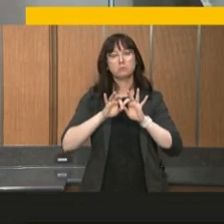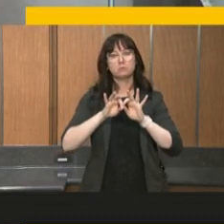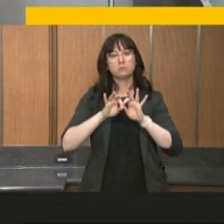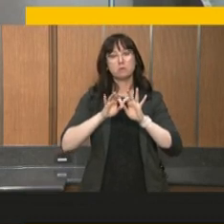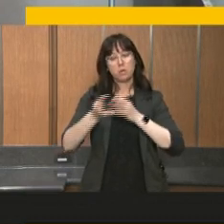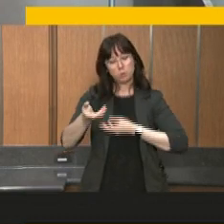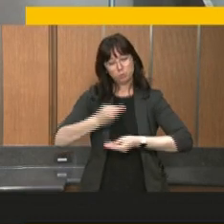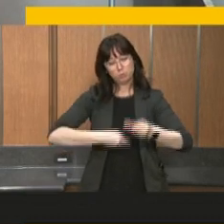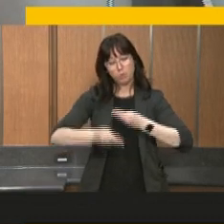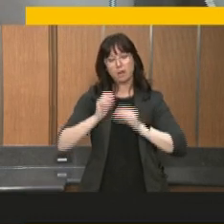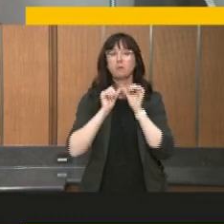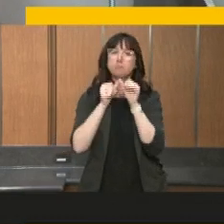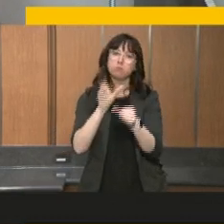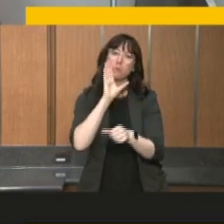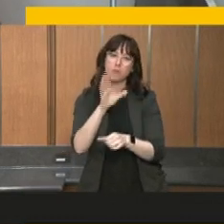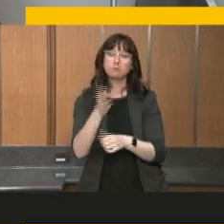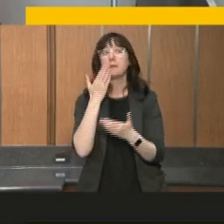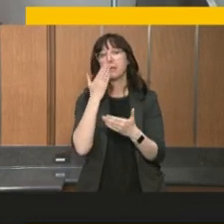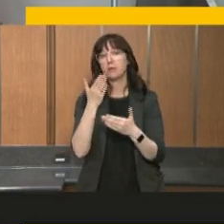will continue. Thank you.